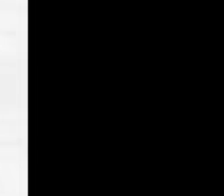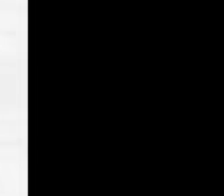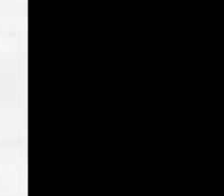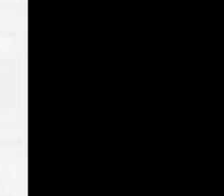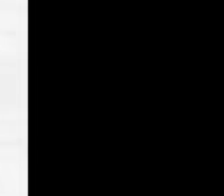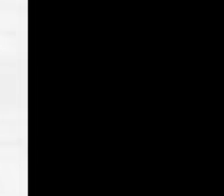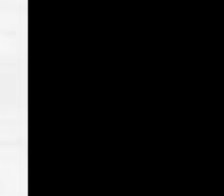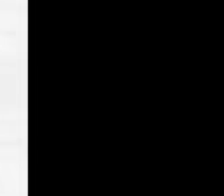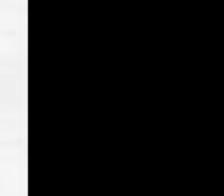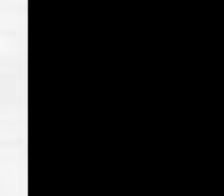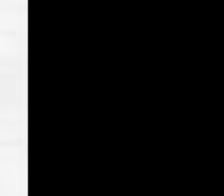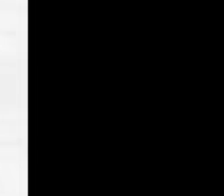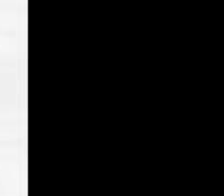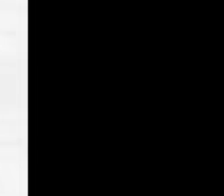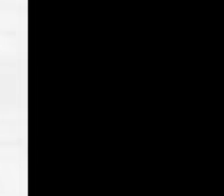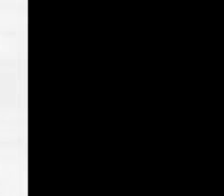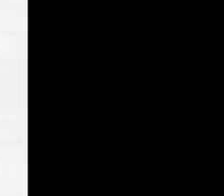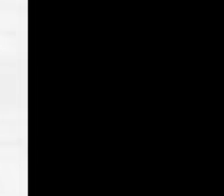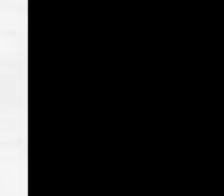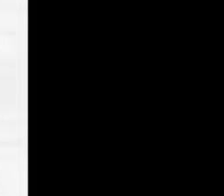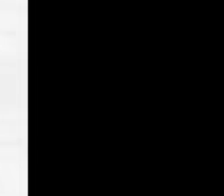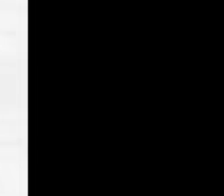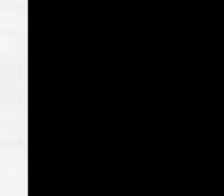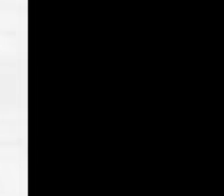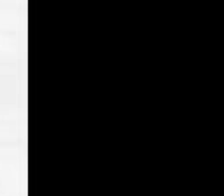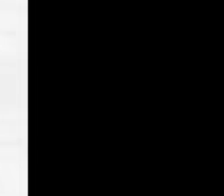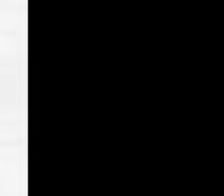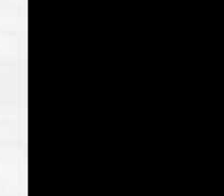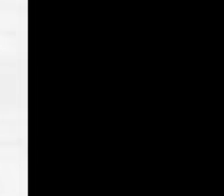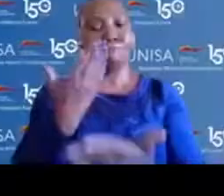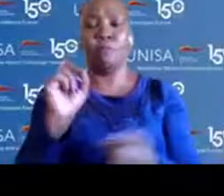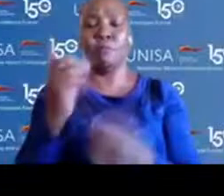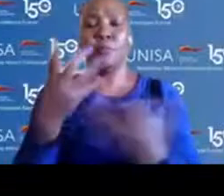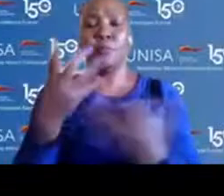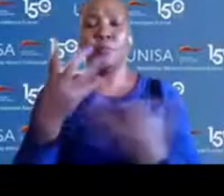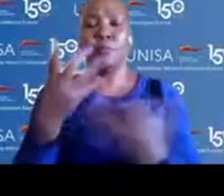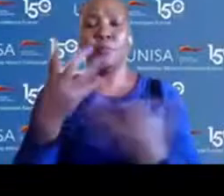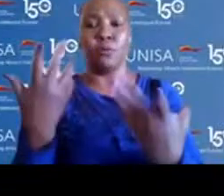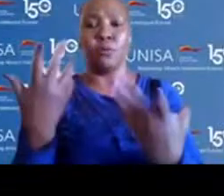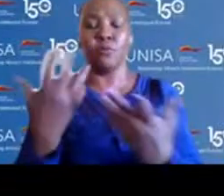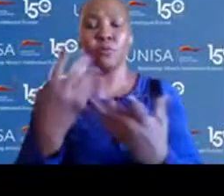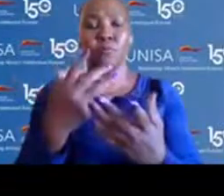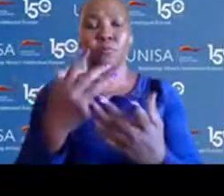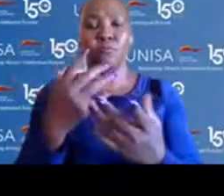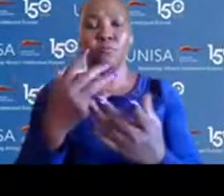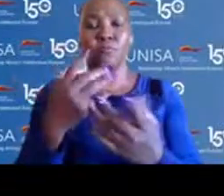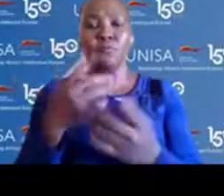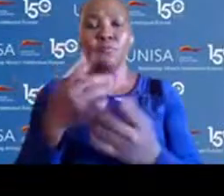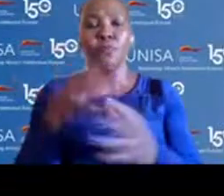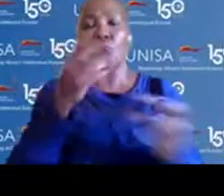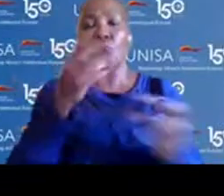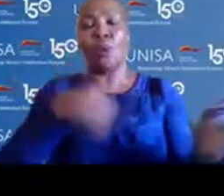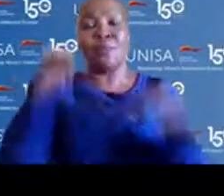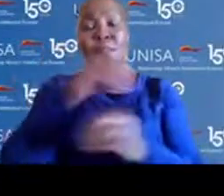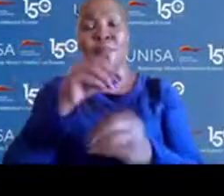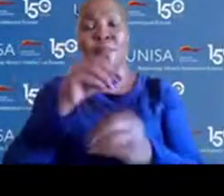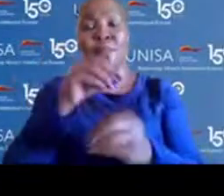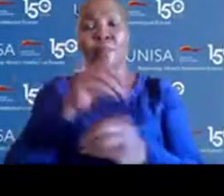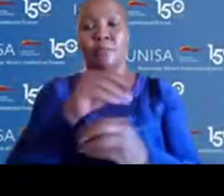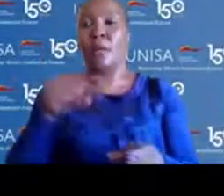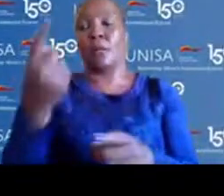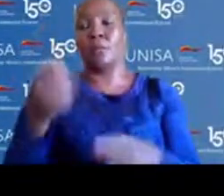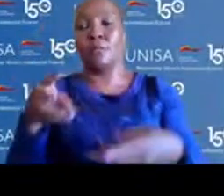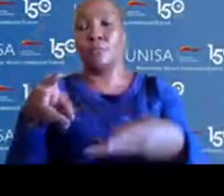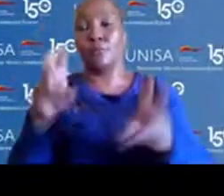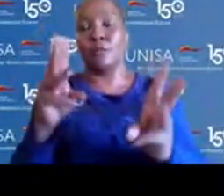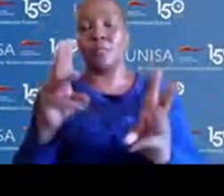earlier mentioned, that it is important to use the My Life email address. The confirmation for special exam